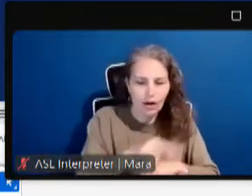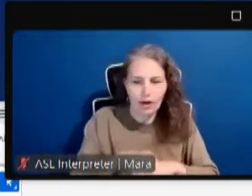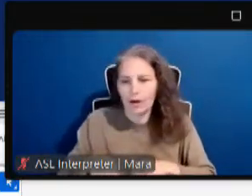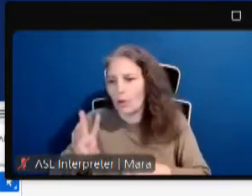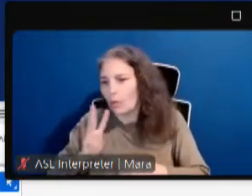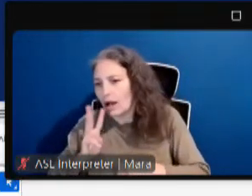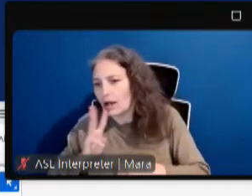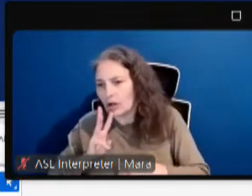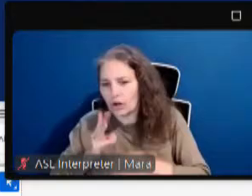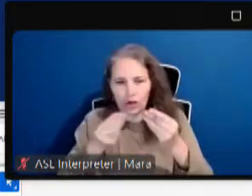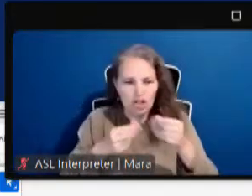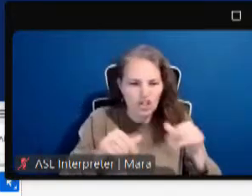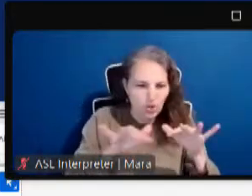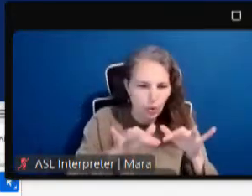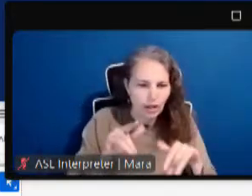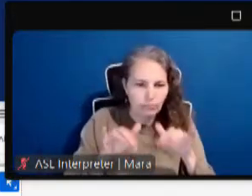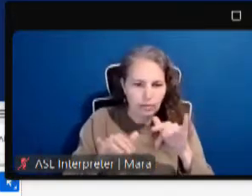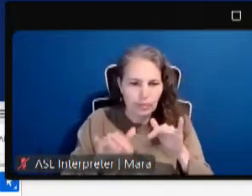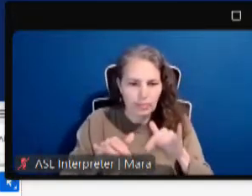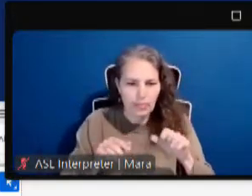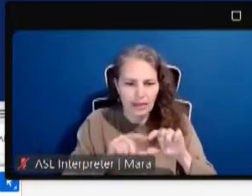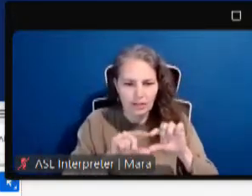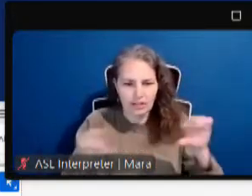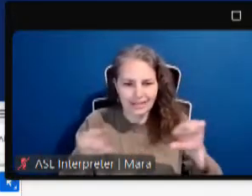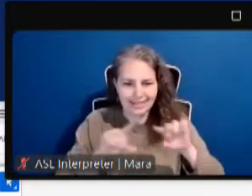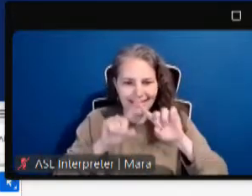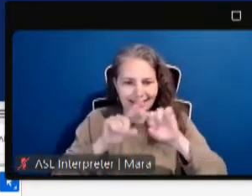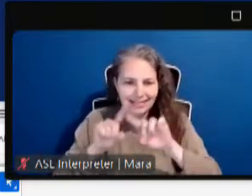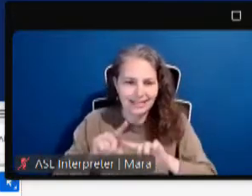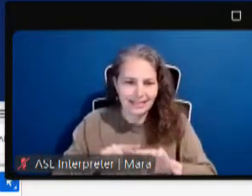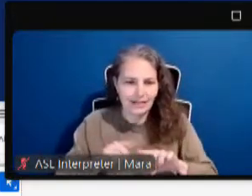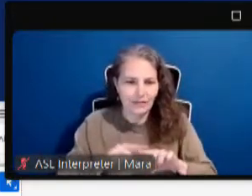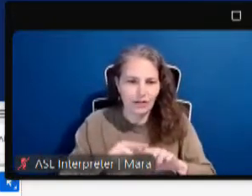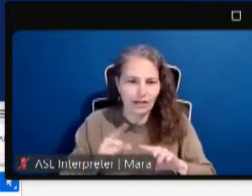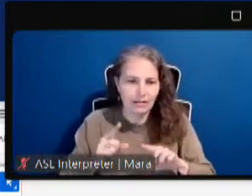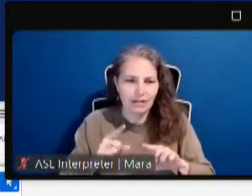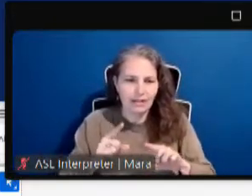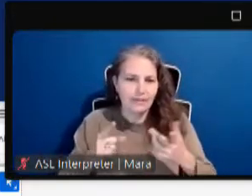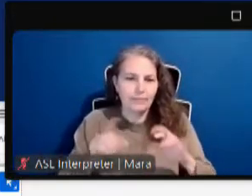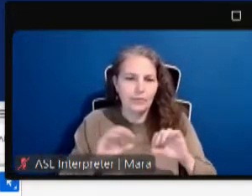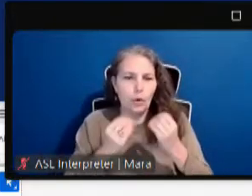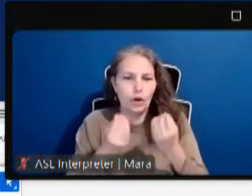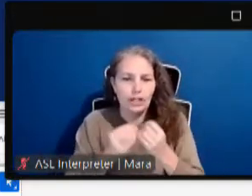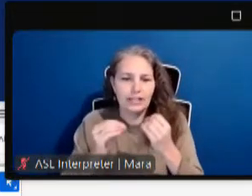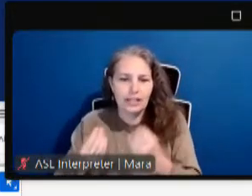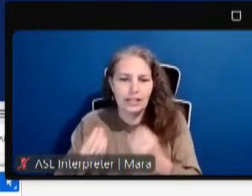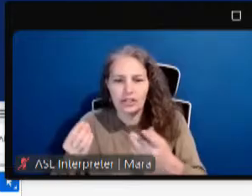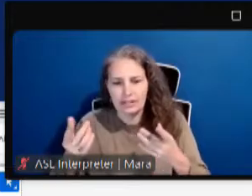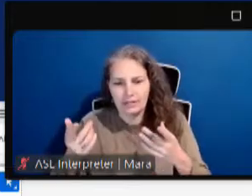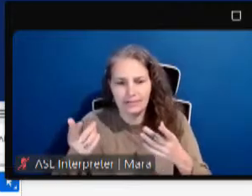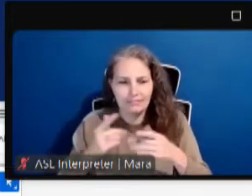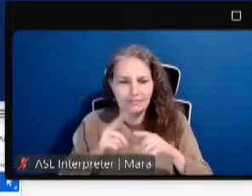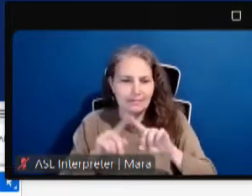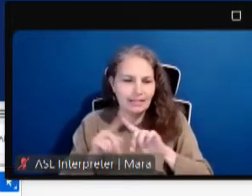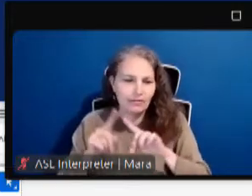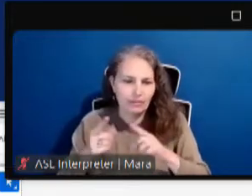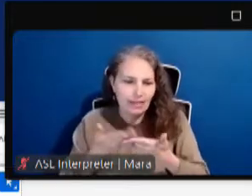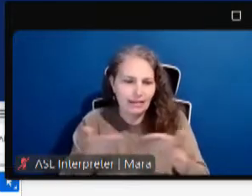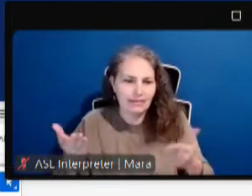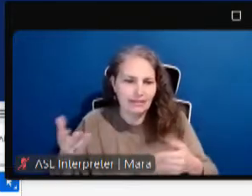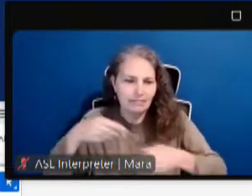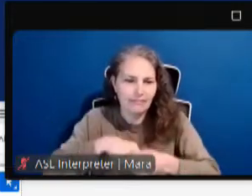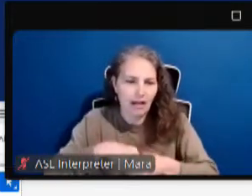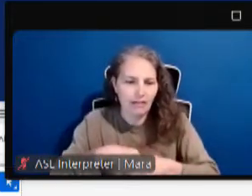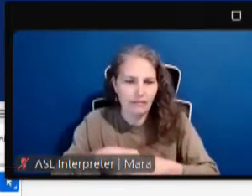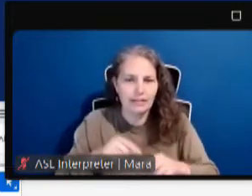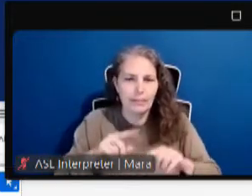pull up on a list all of the different entities that are involved with water, either water, air, or soil sampling. And these include our